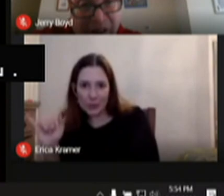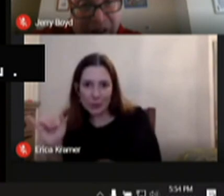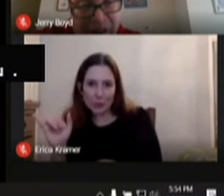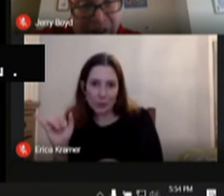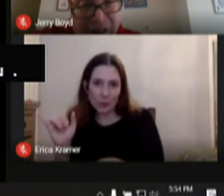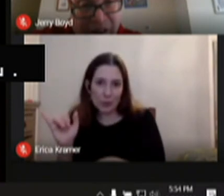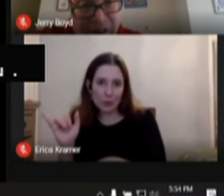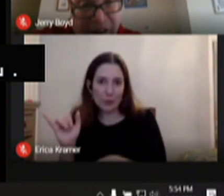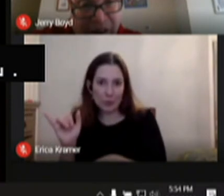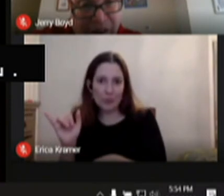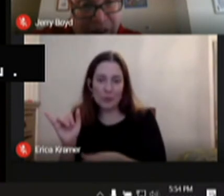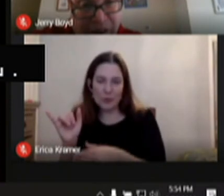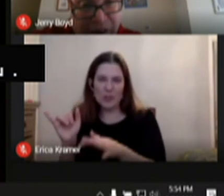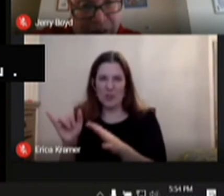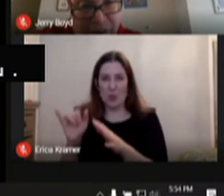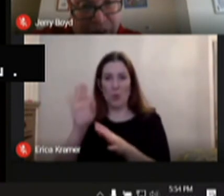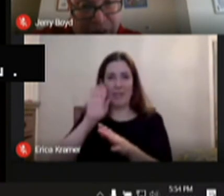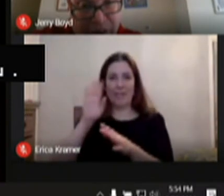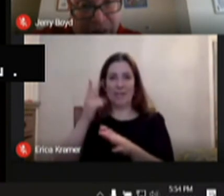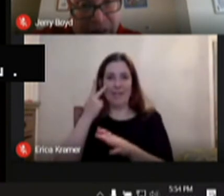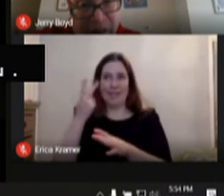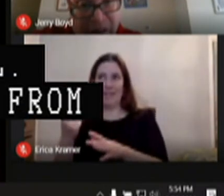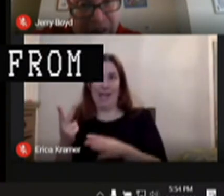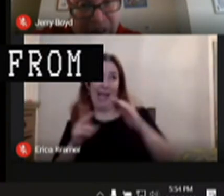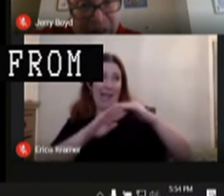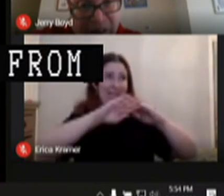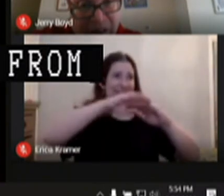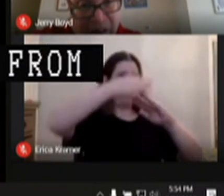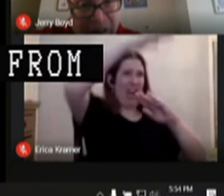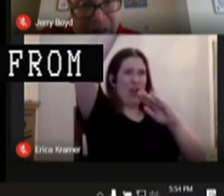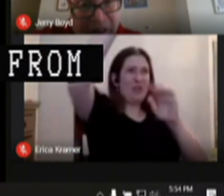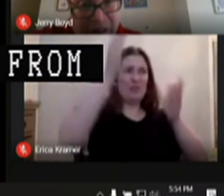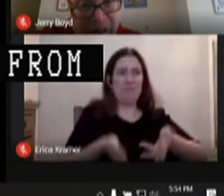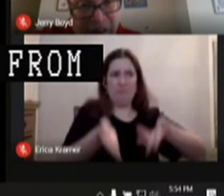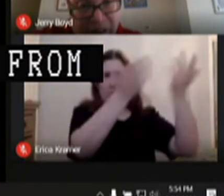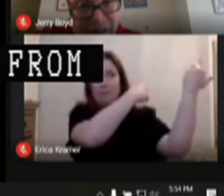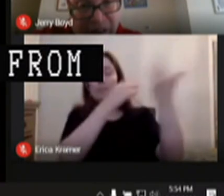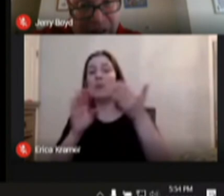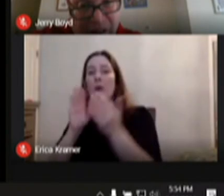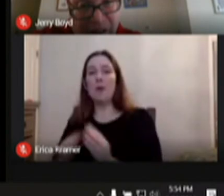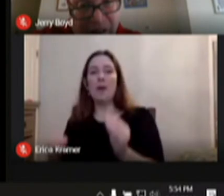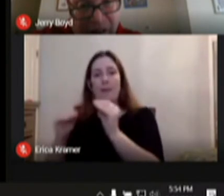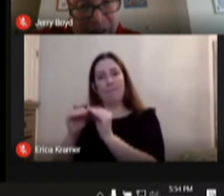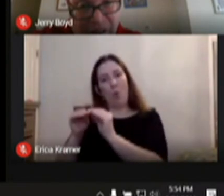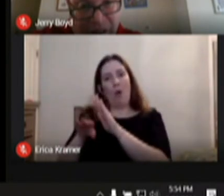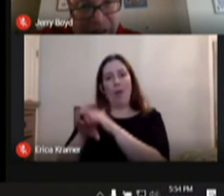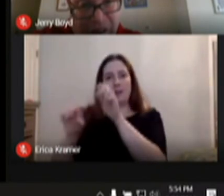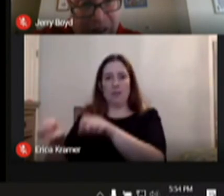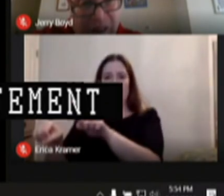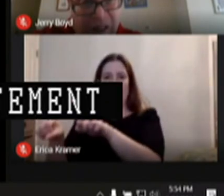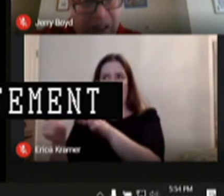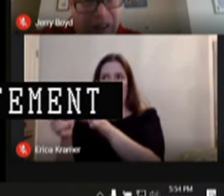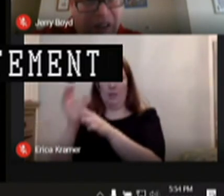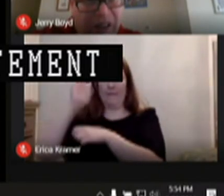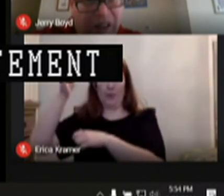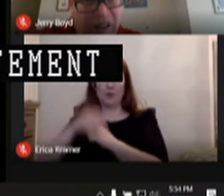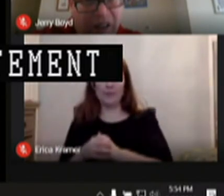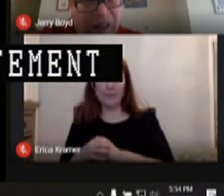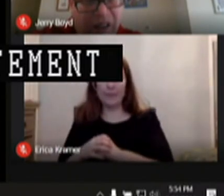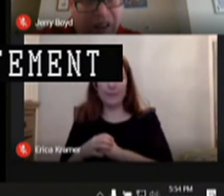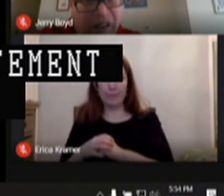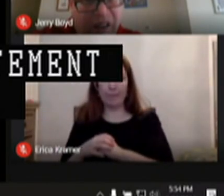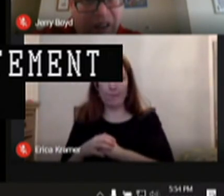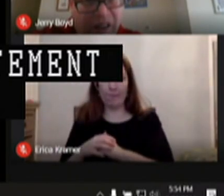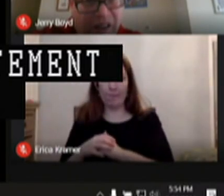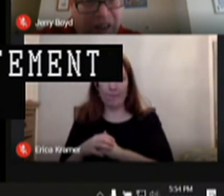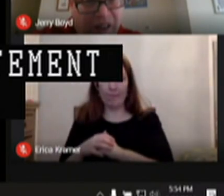exciting adventure playscape for children and families. So you'd see and hear that excitement as you came into the plaza. At the